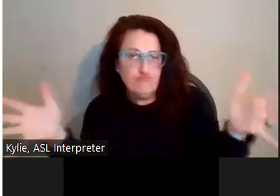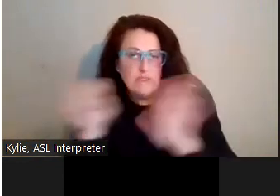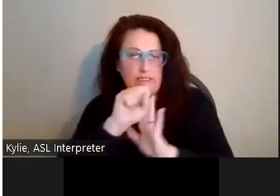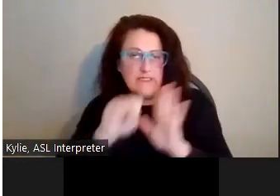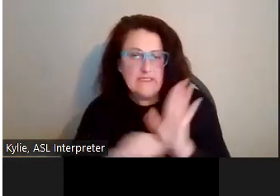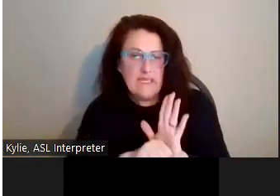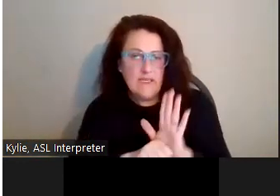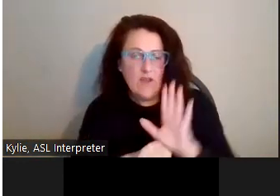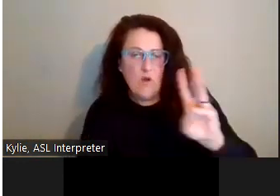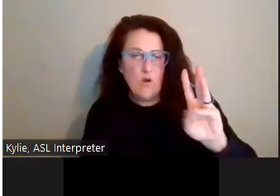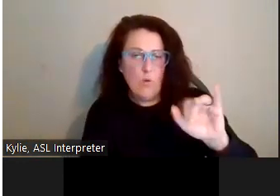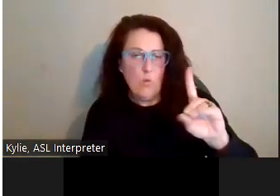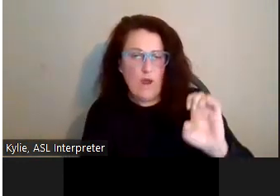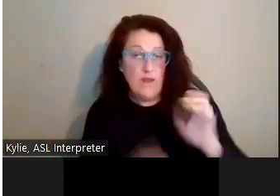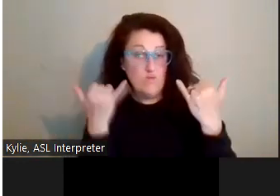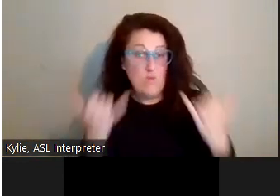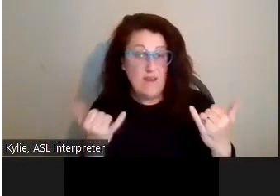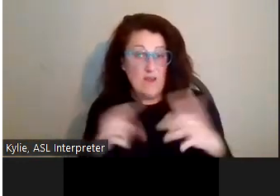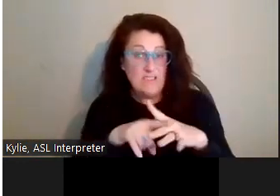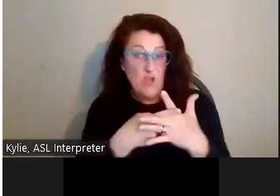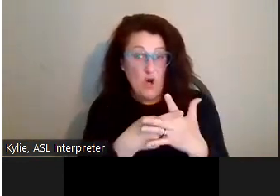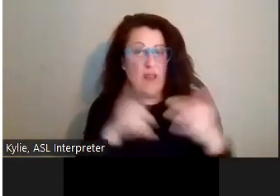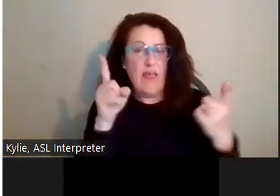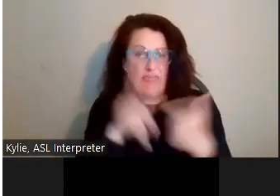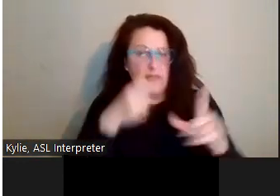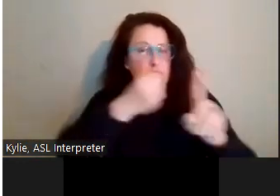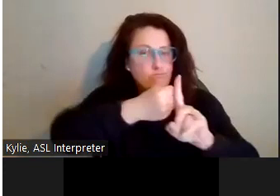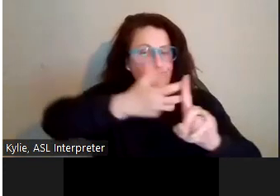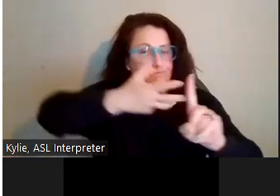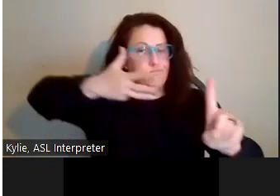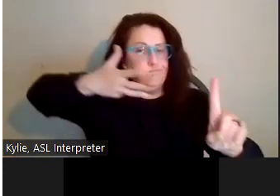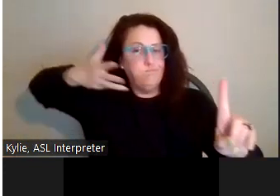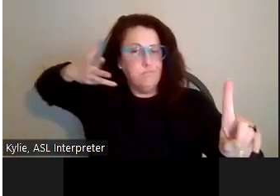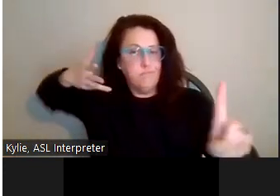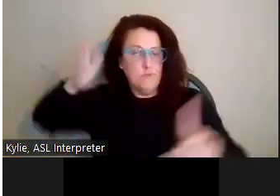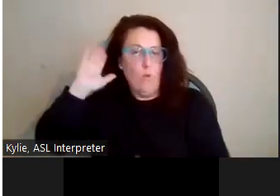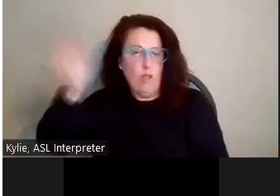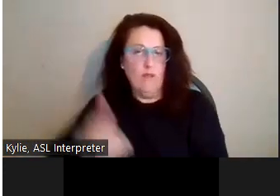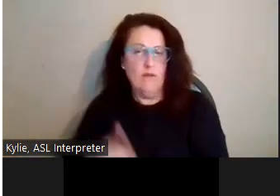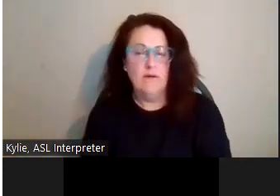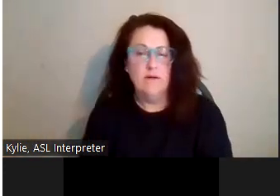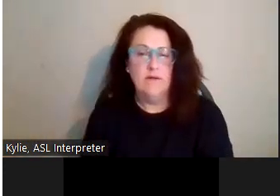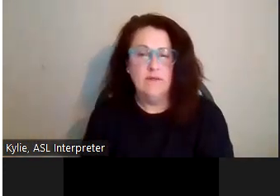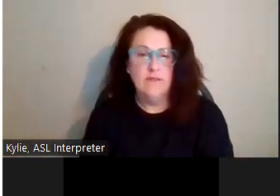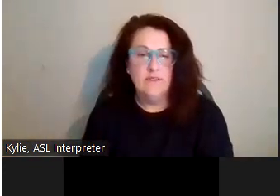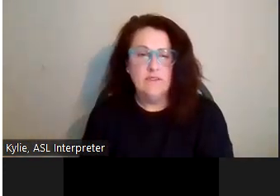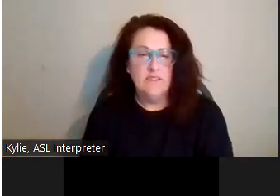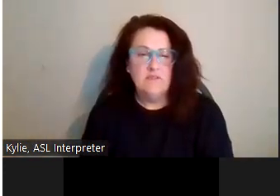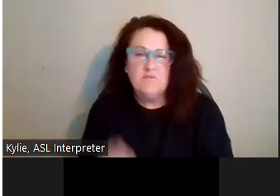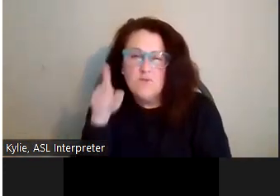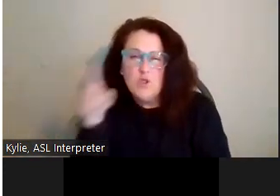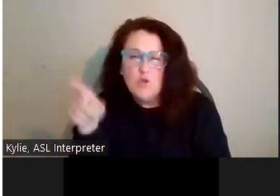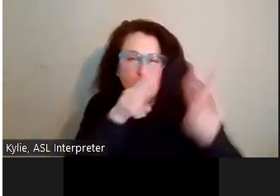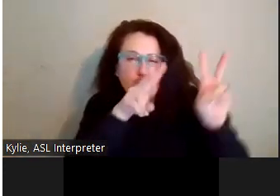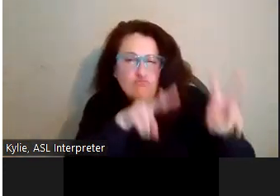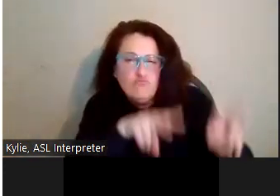starting here and we're hoping to expand. And I'll just give folks a moment with this slide